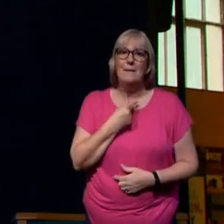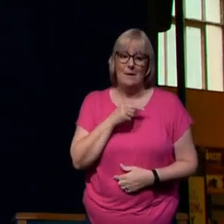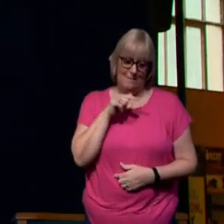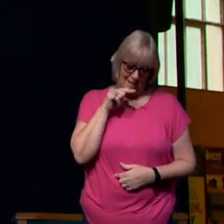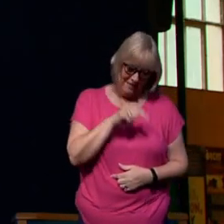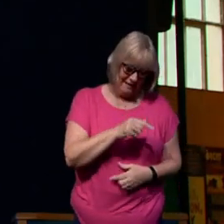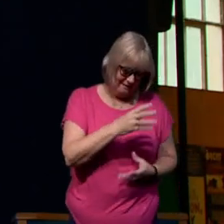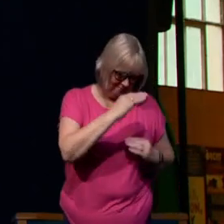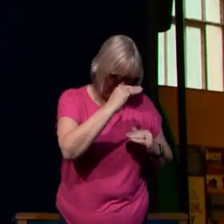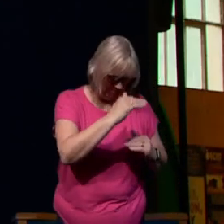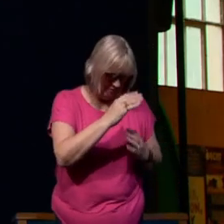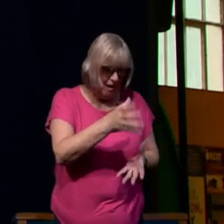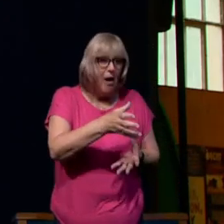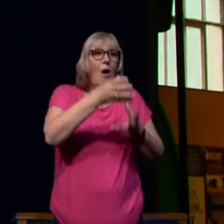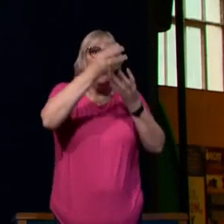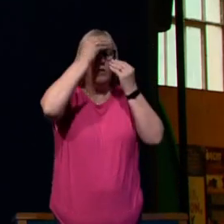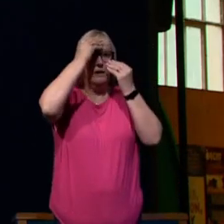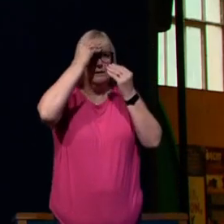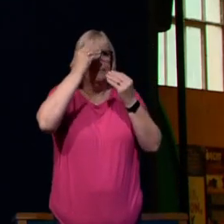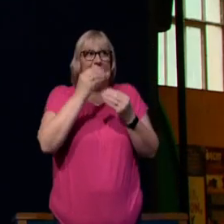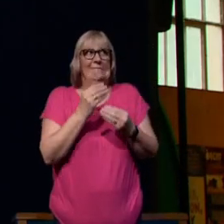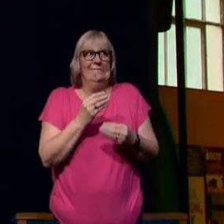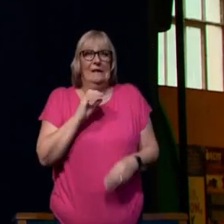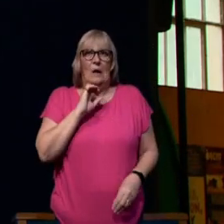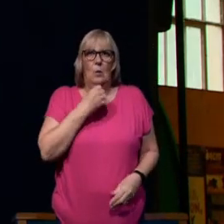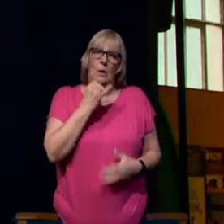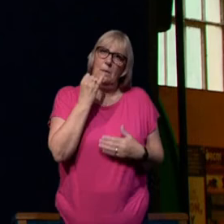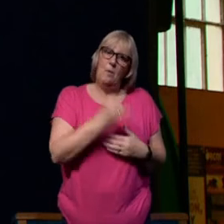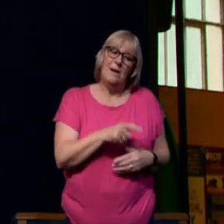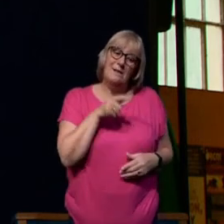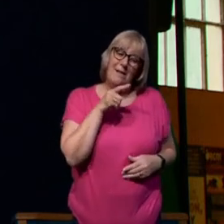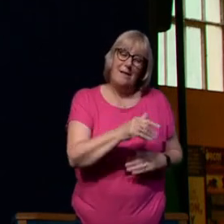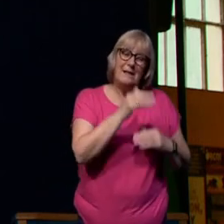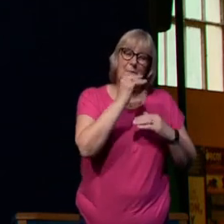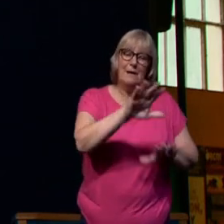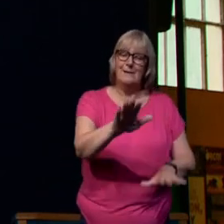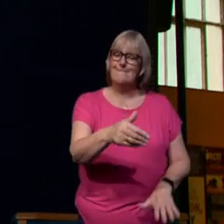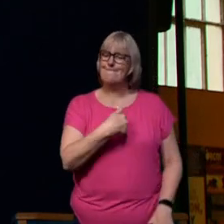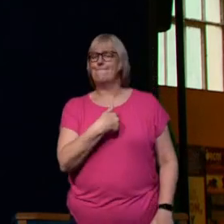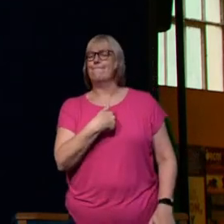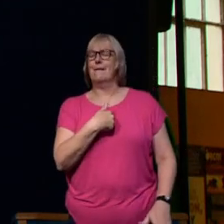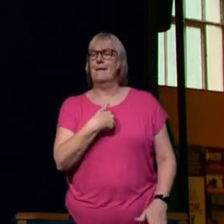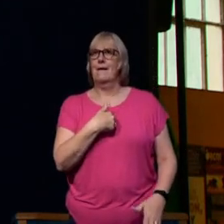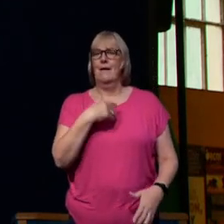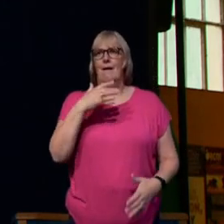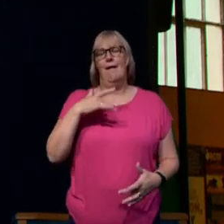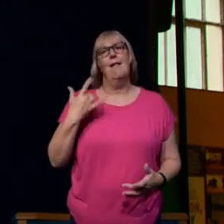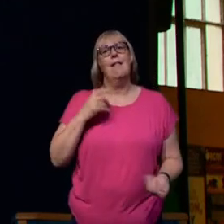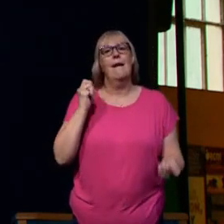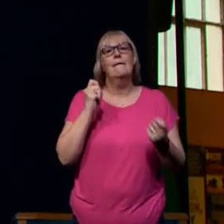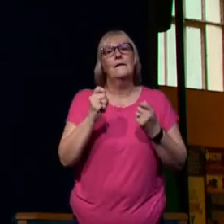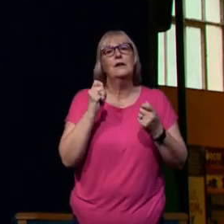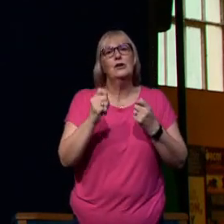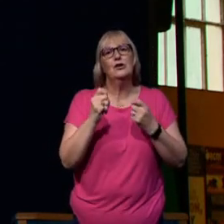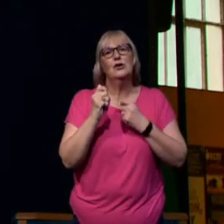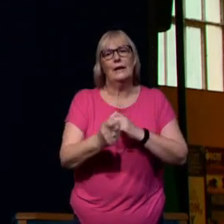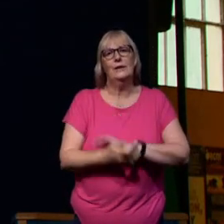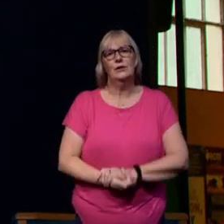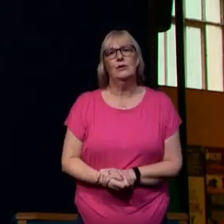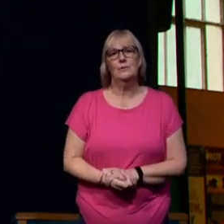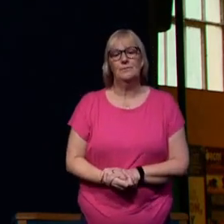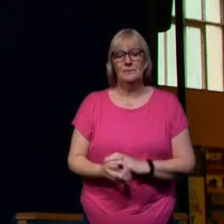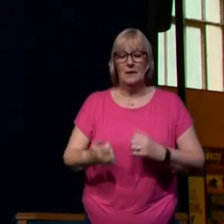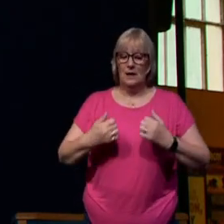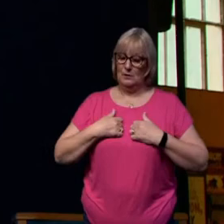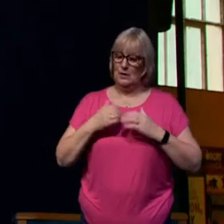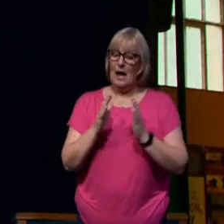passage. I really would. This passage has seared me. And in this little book, Faithful Leaders, that came out of that